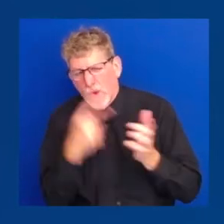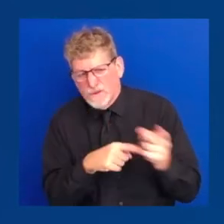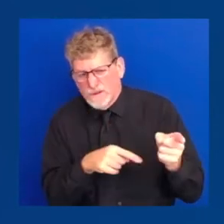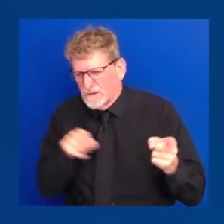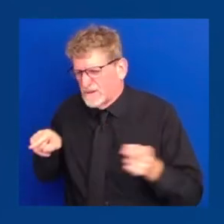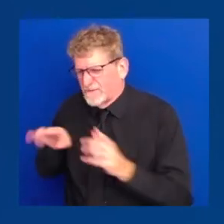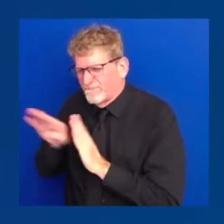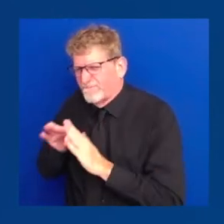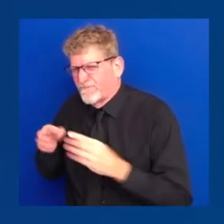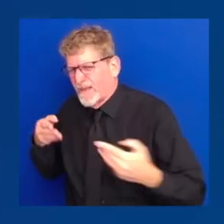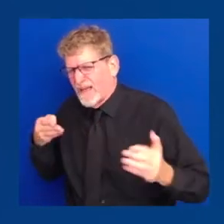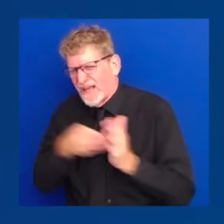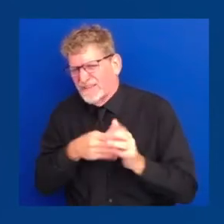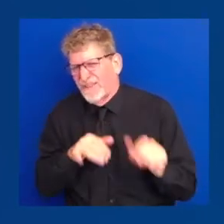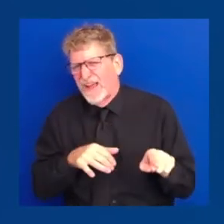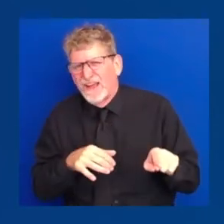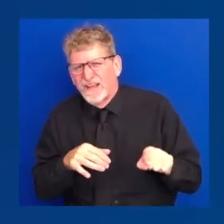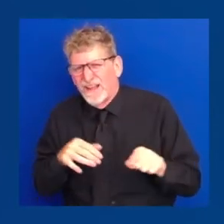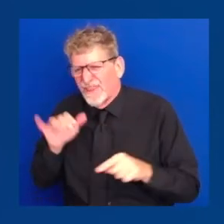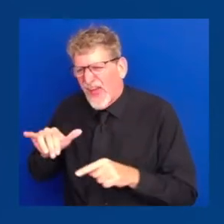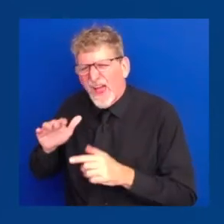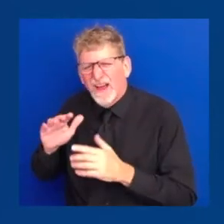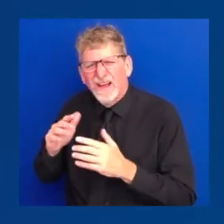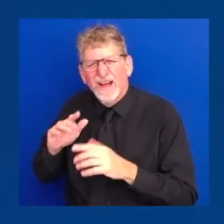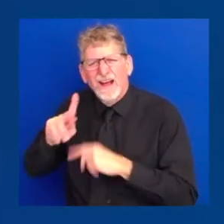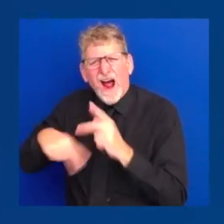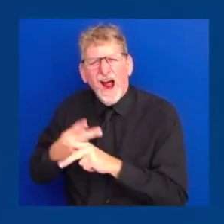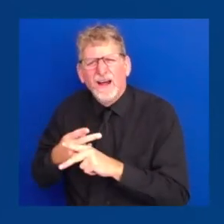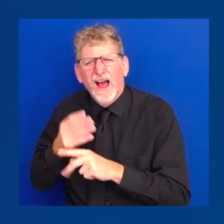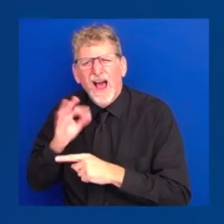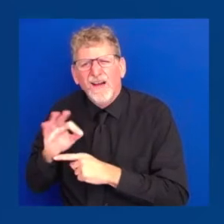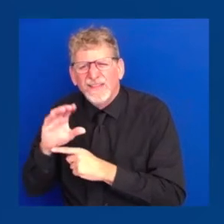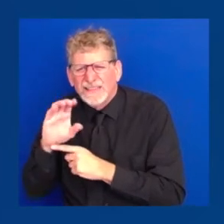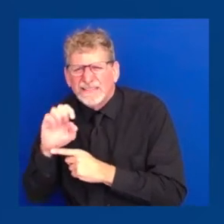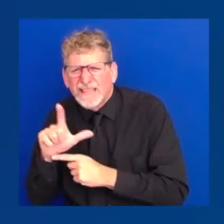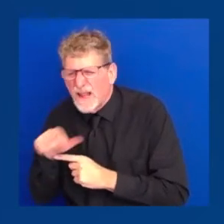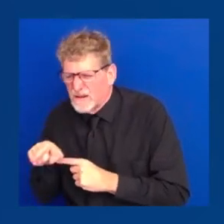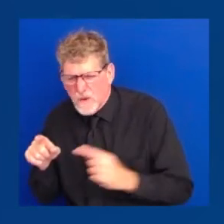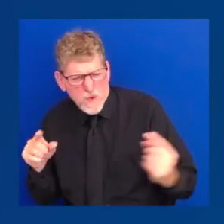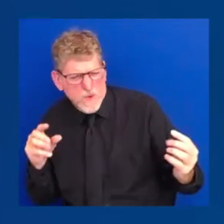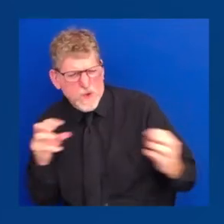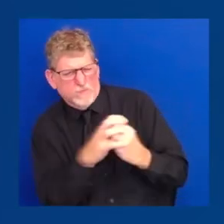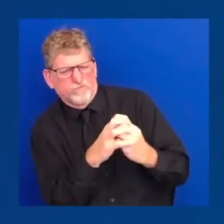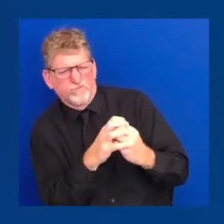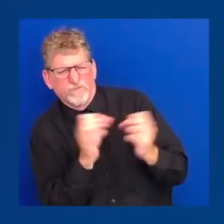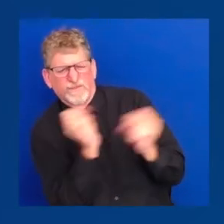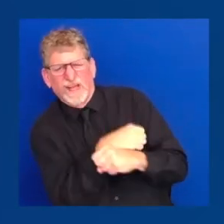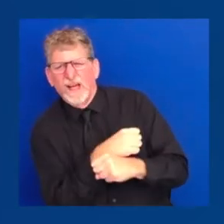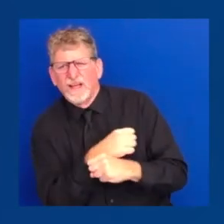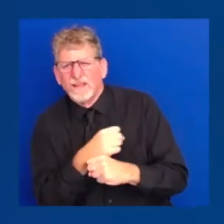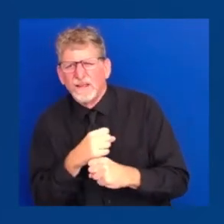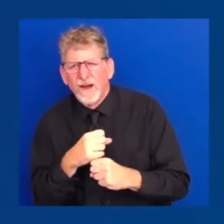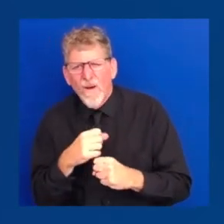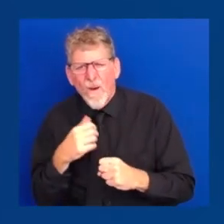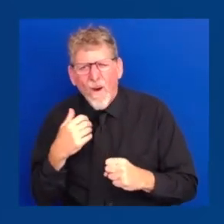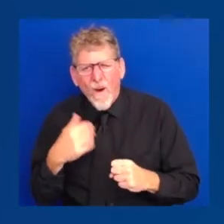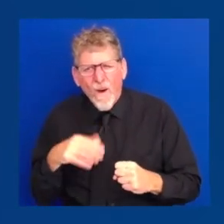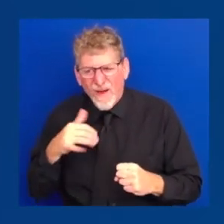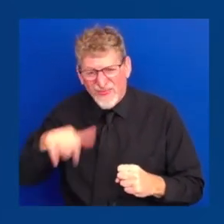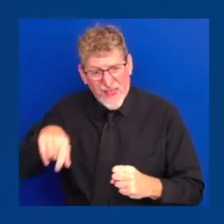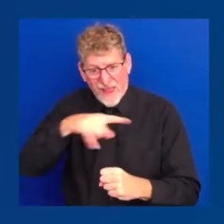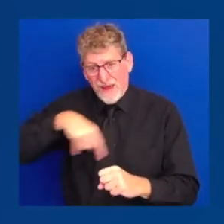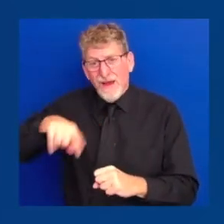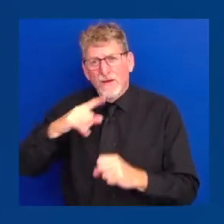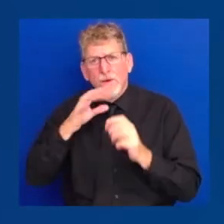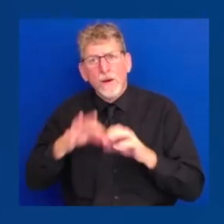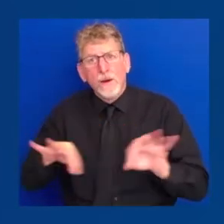development. This crucial breakthrough led to the development in association with industry partners of